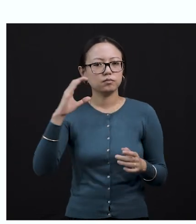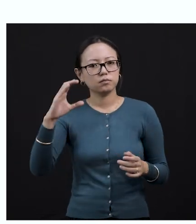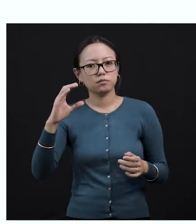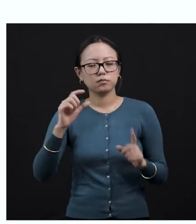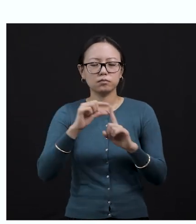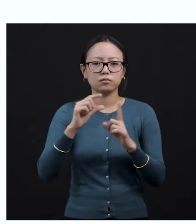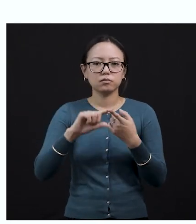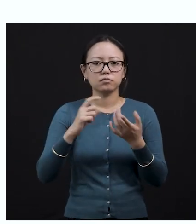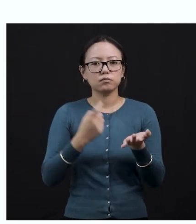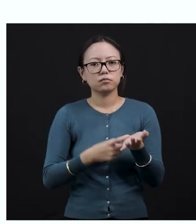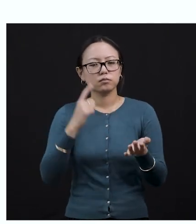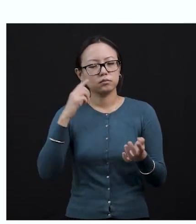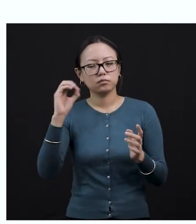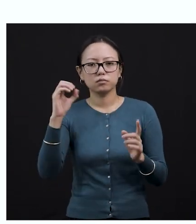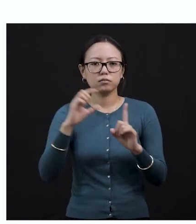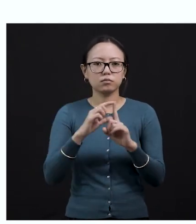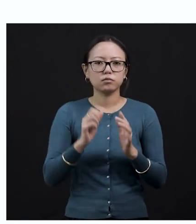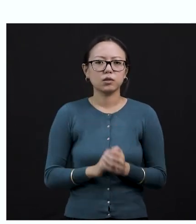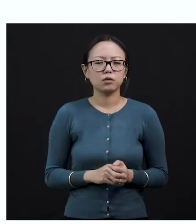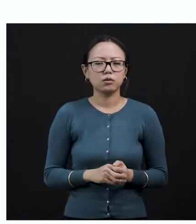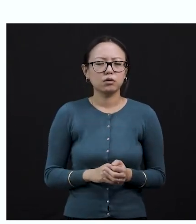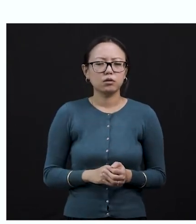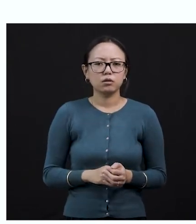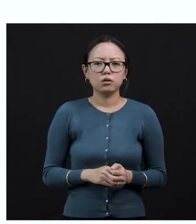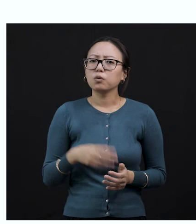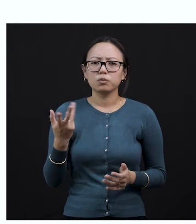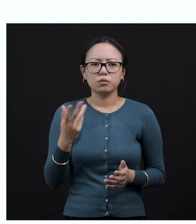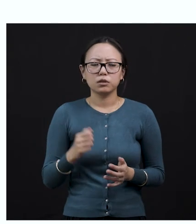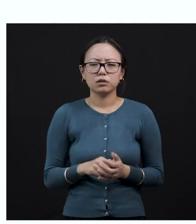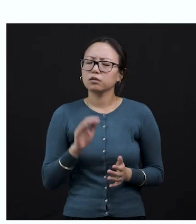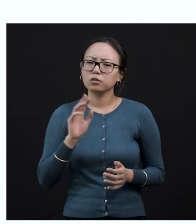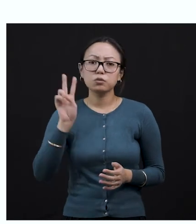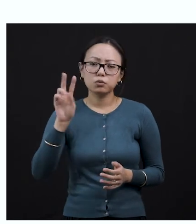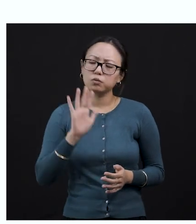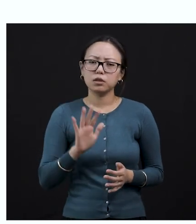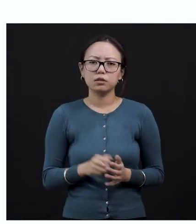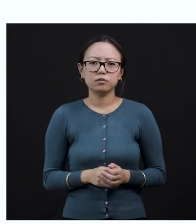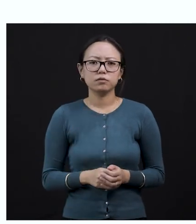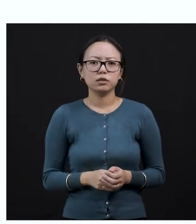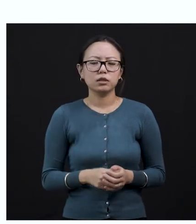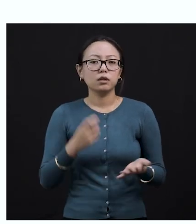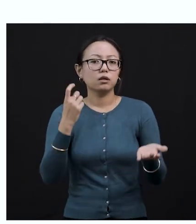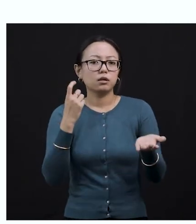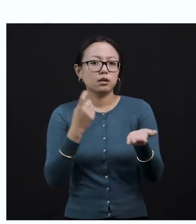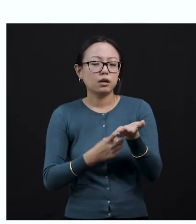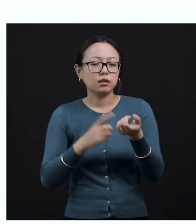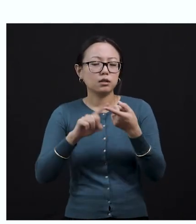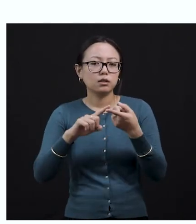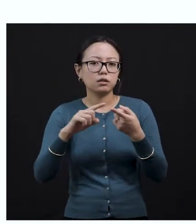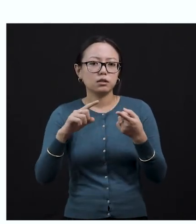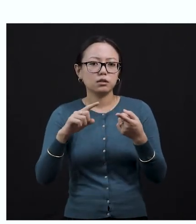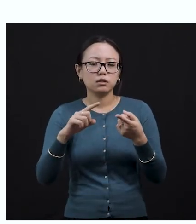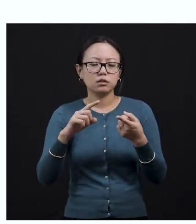early Vedic period, there was Rig Veda, and then in the later Vedic period, there was